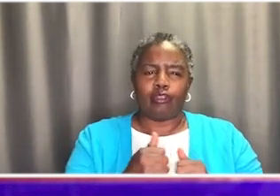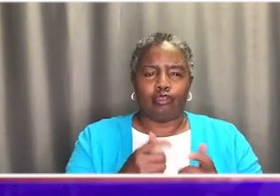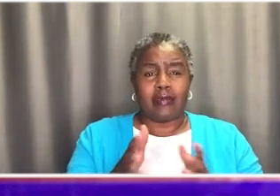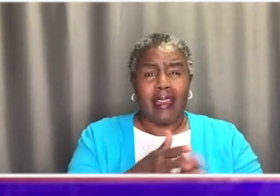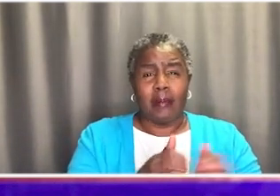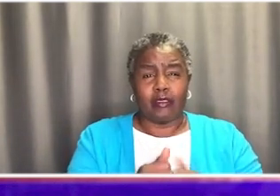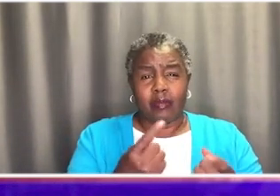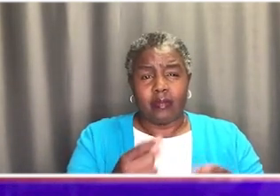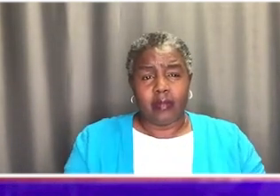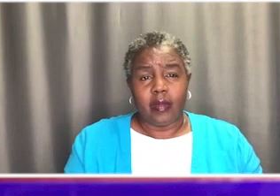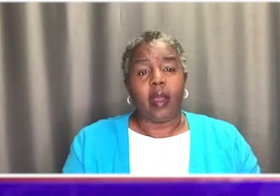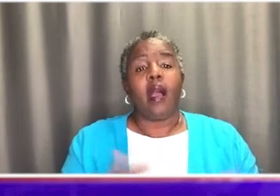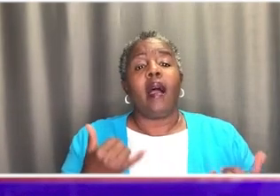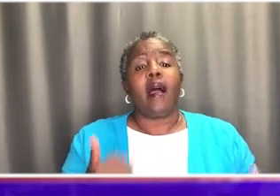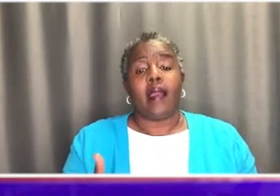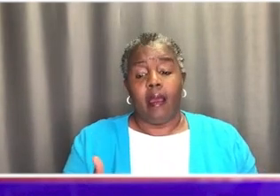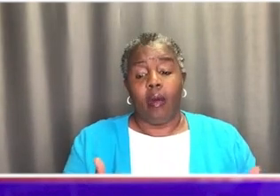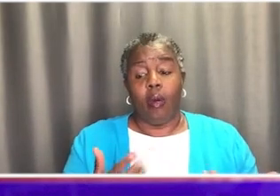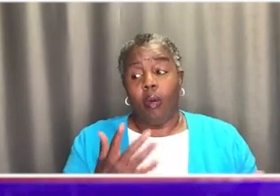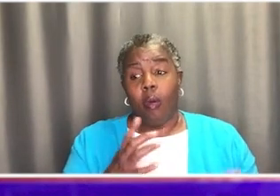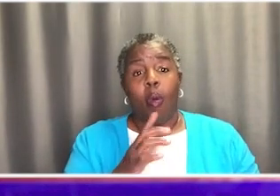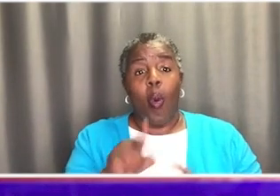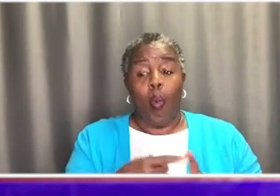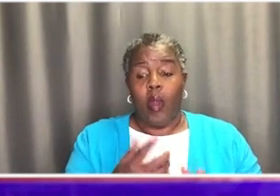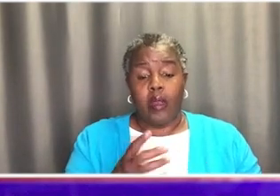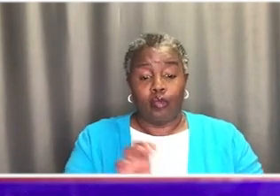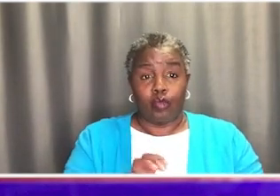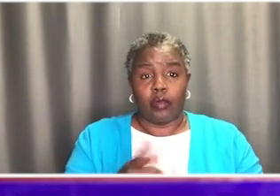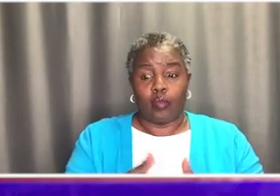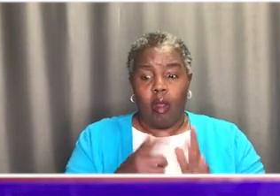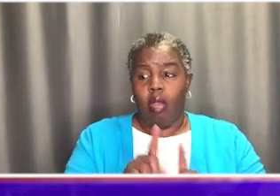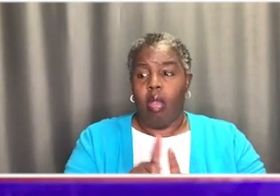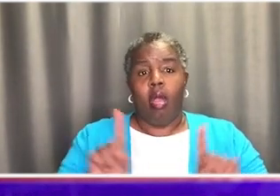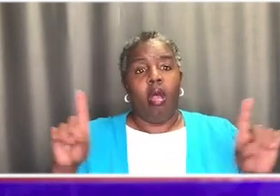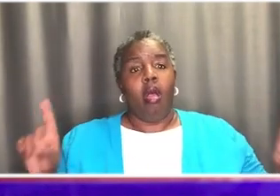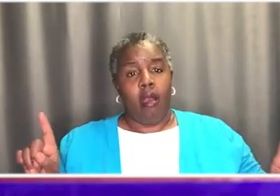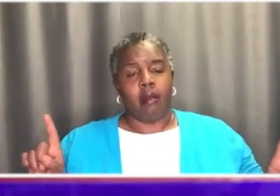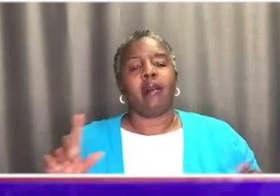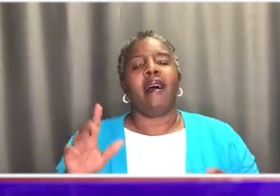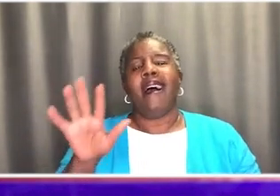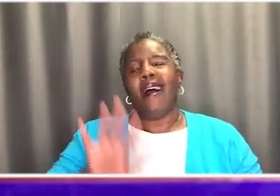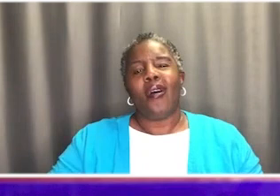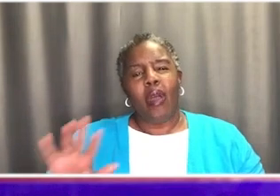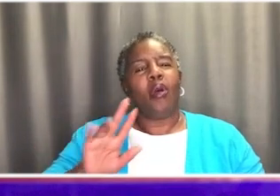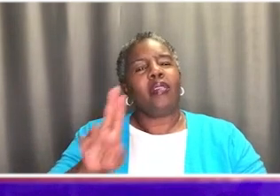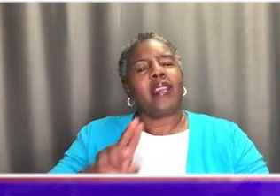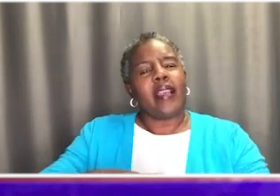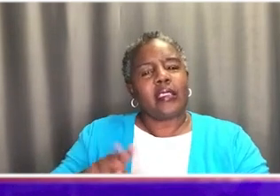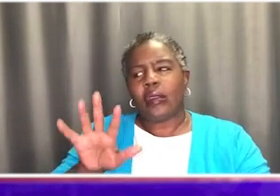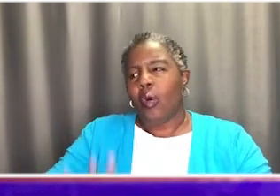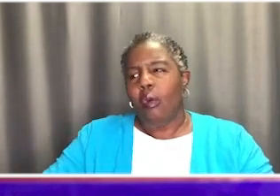as we moved into social distancing, most of our churches around the nation and around the world were